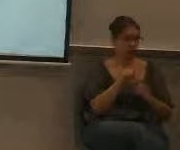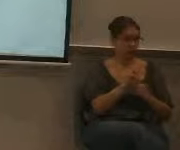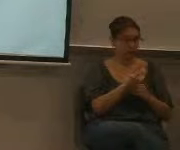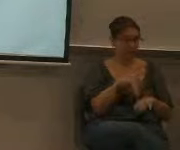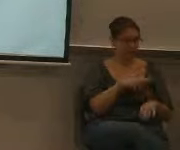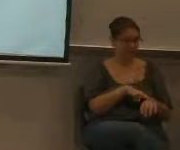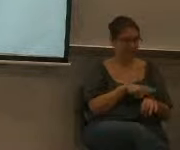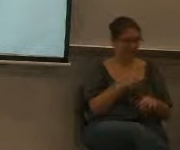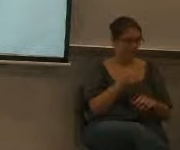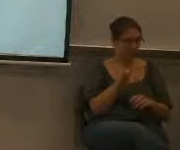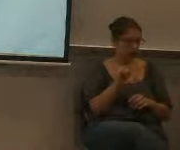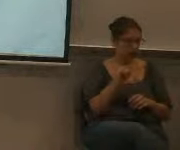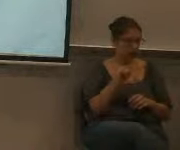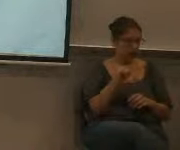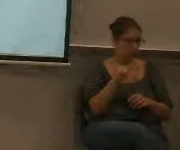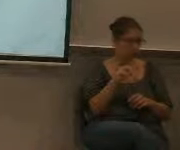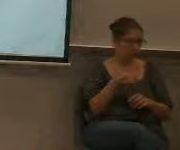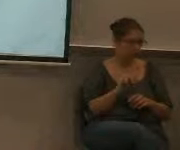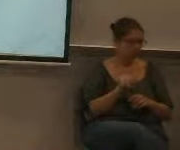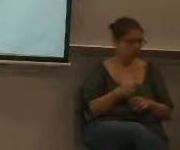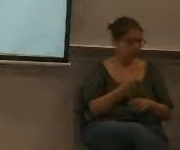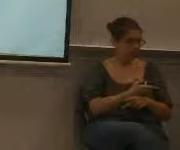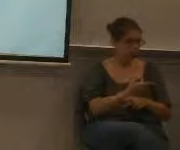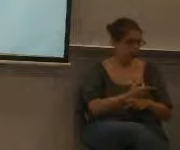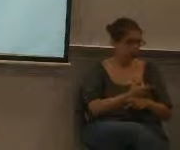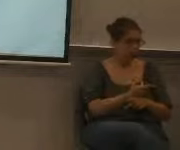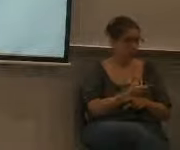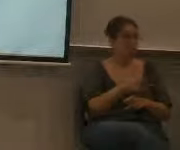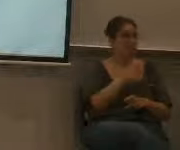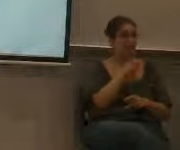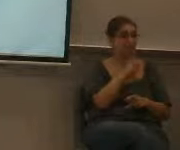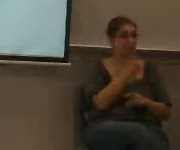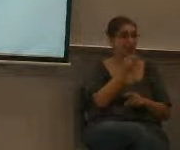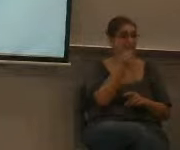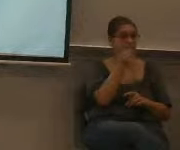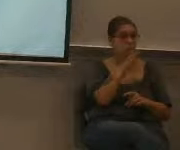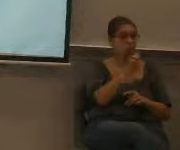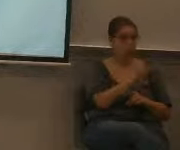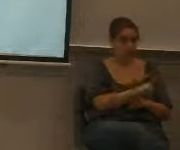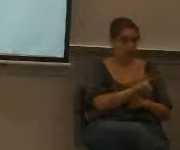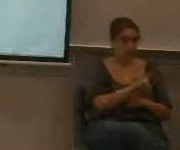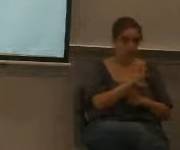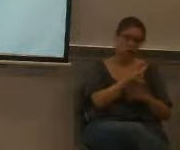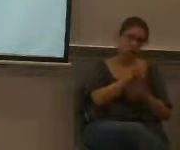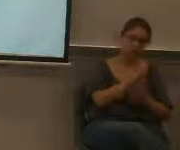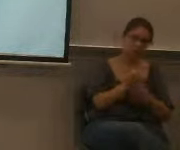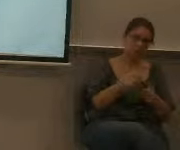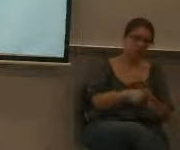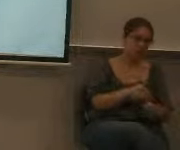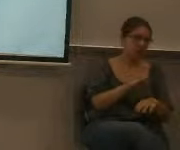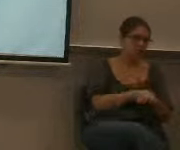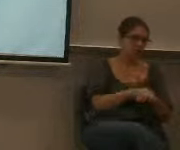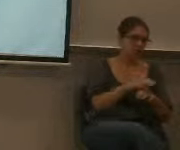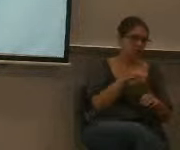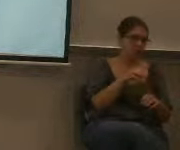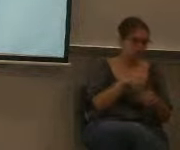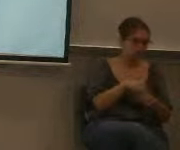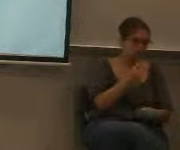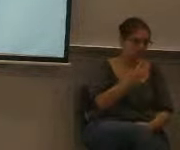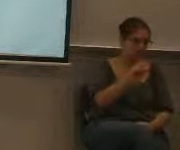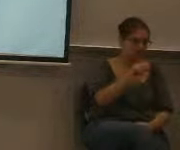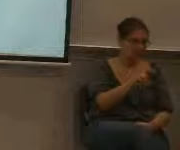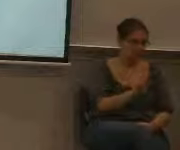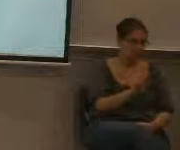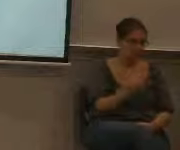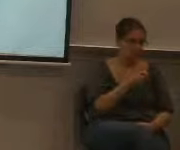abundance of isotopes. And they figured out that it is a food web that's based just on this one little cave. And so there's some really